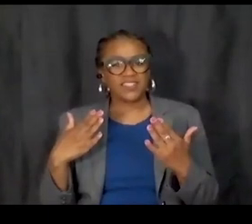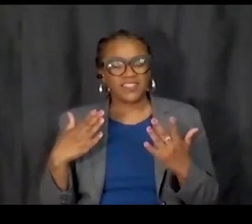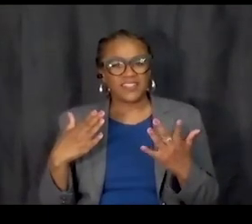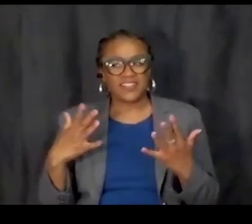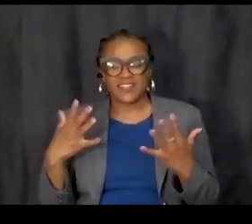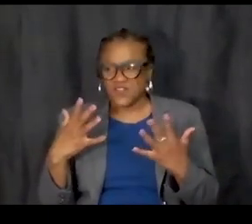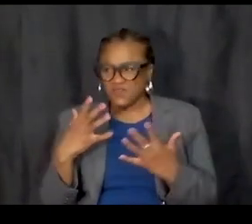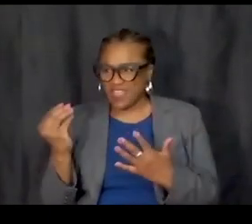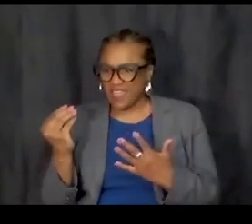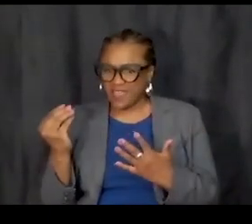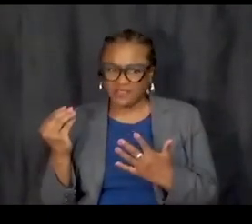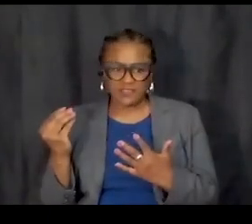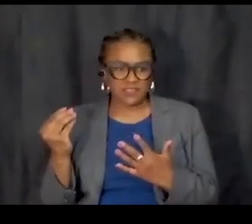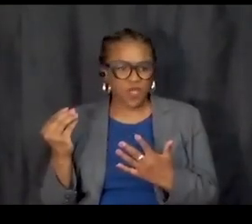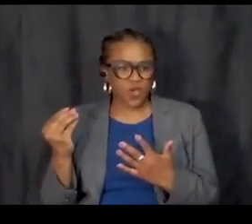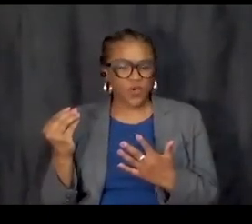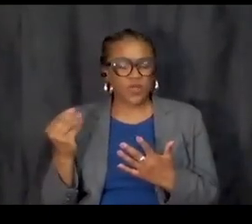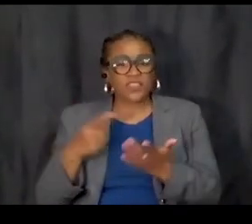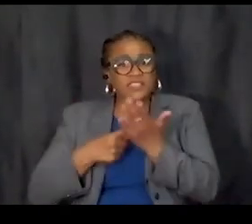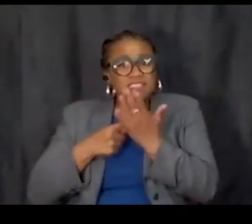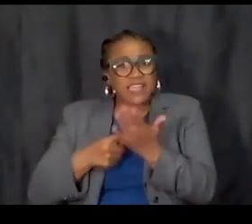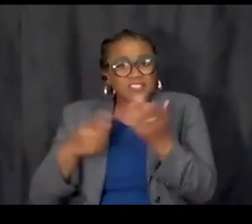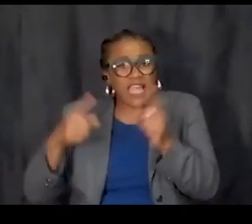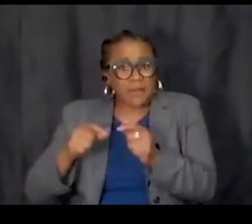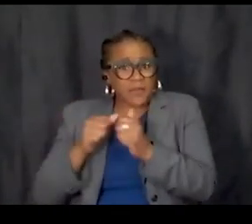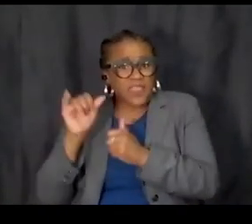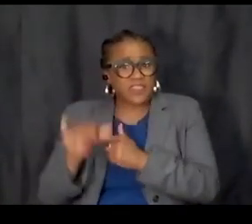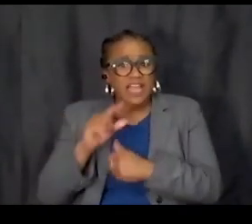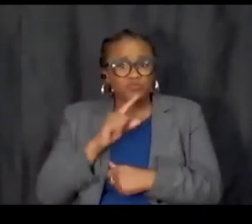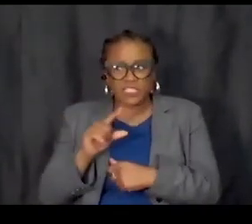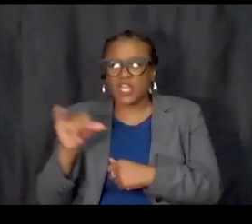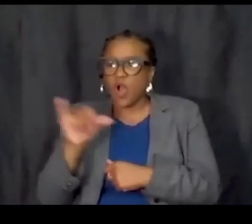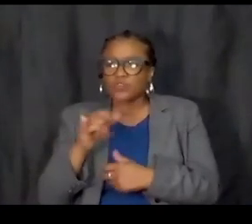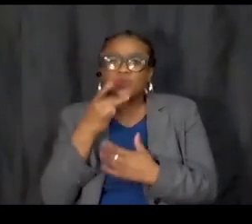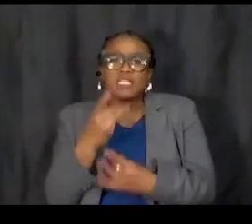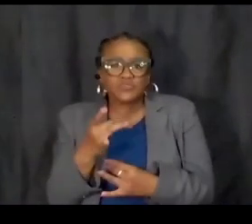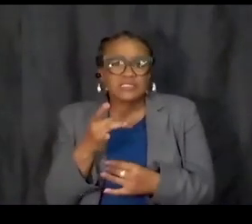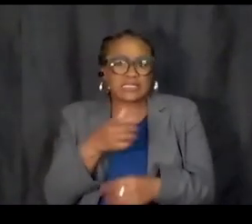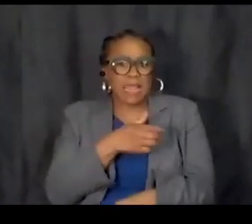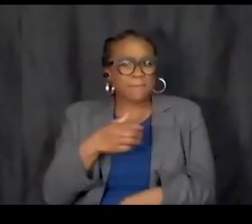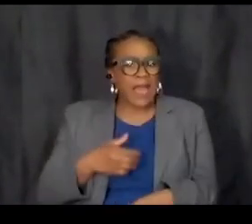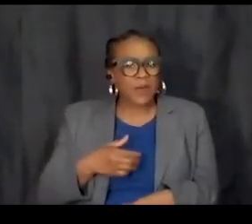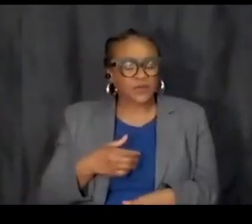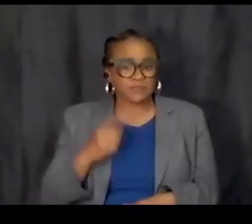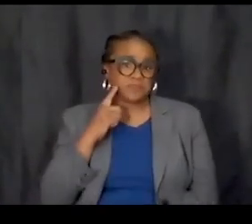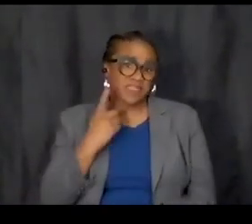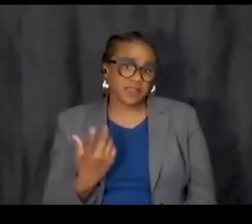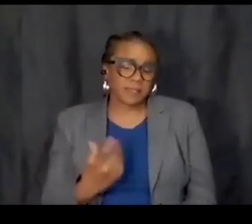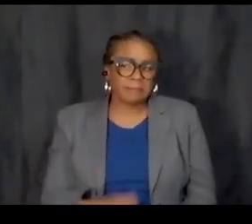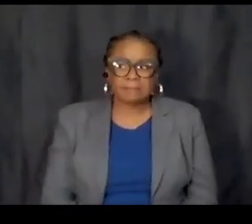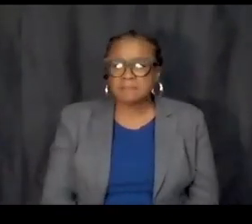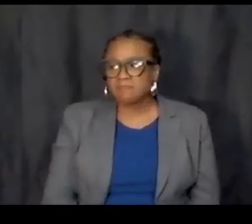And so the discussion that's come up around that has been also interesting and empowering, I think. And